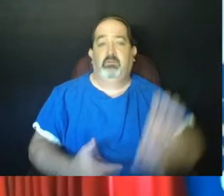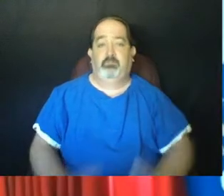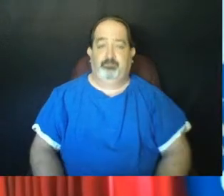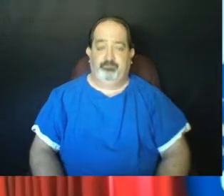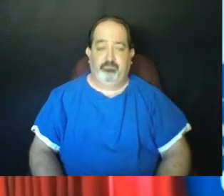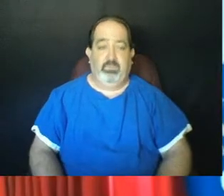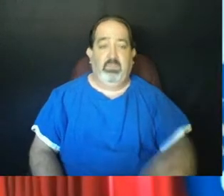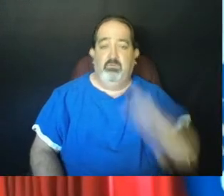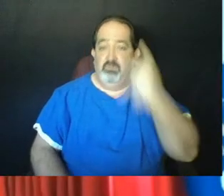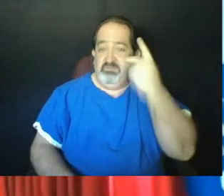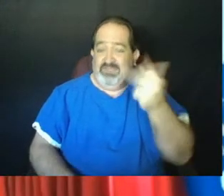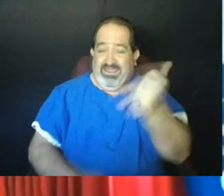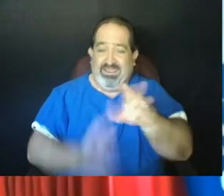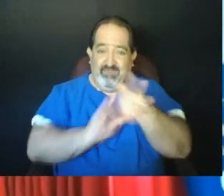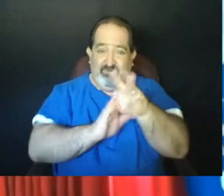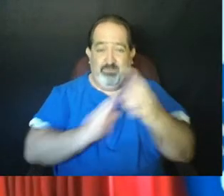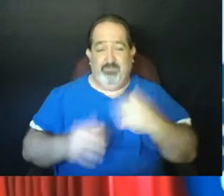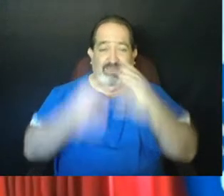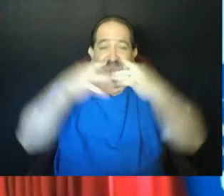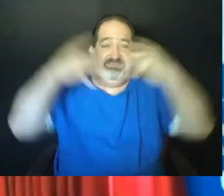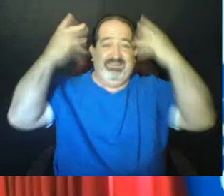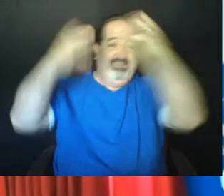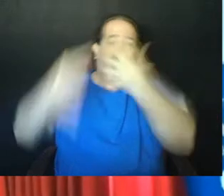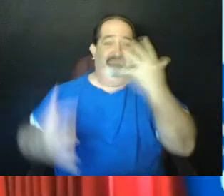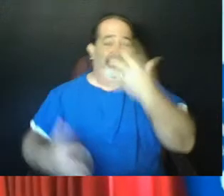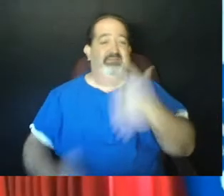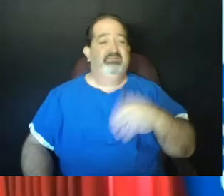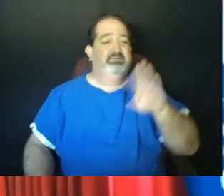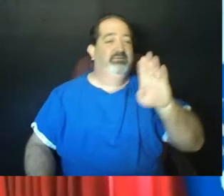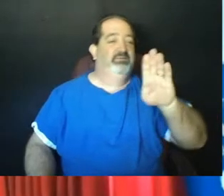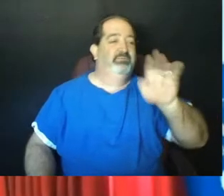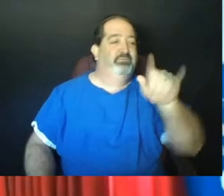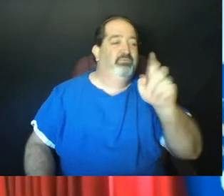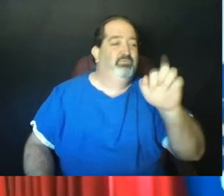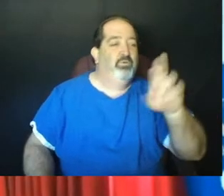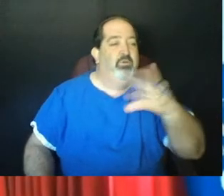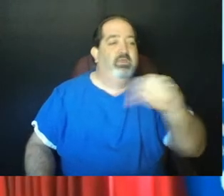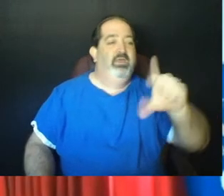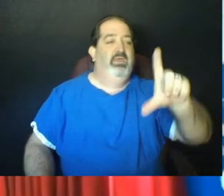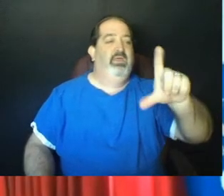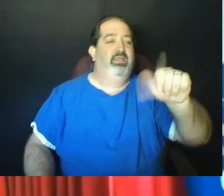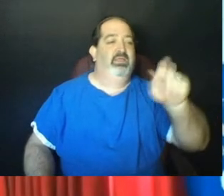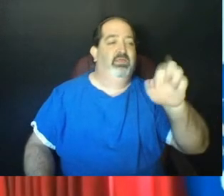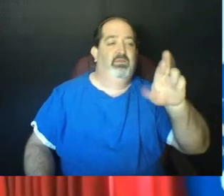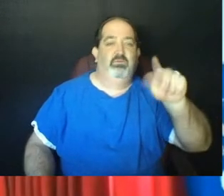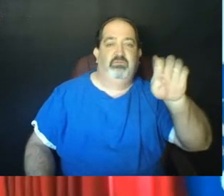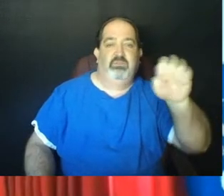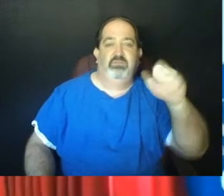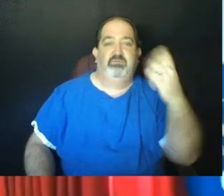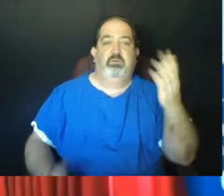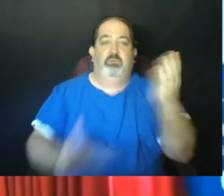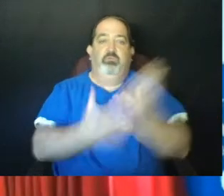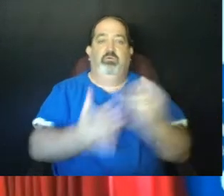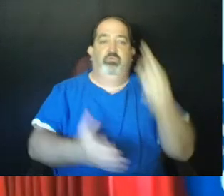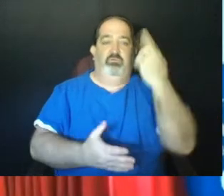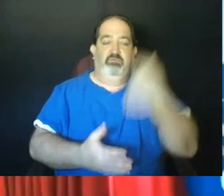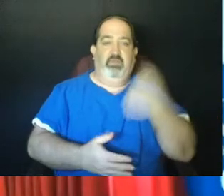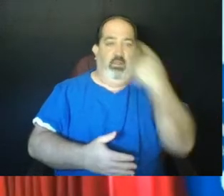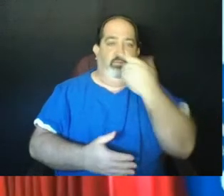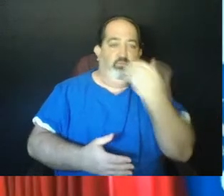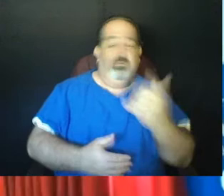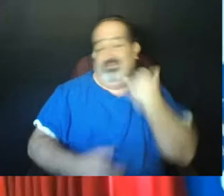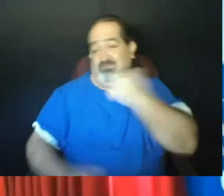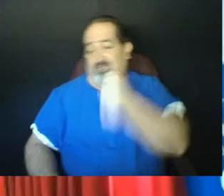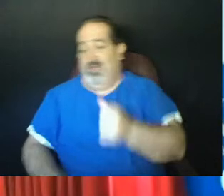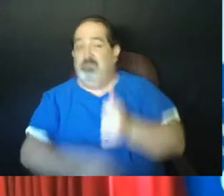If you've seen any video with my shining face on it, Bjorn and Laertes are usually part of the reason that I look so good. And if I don't,